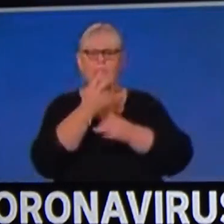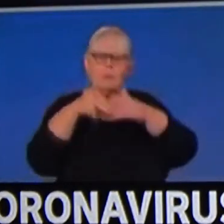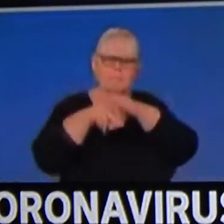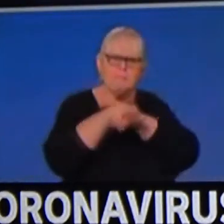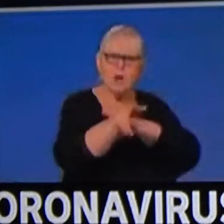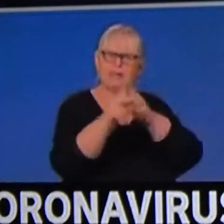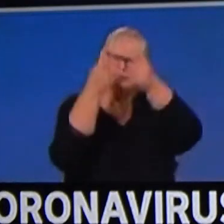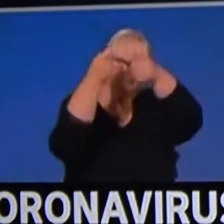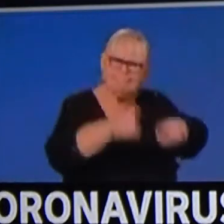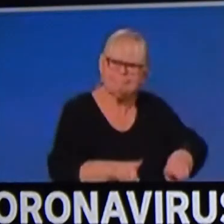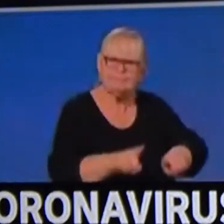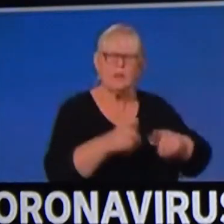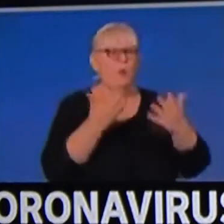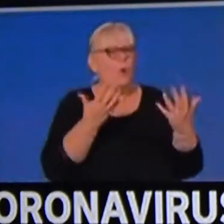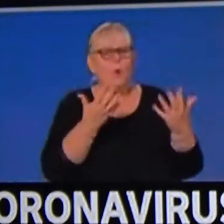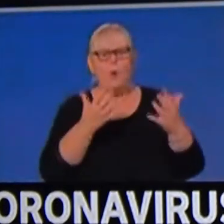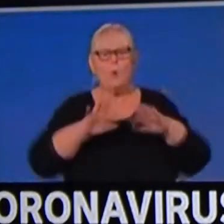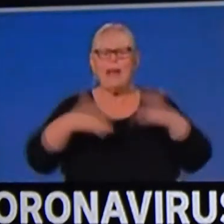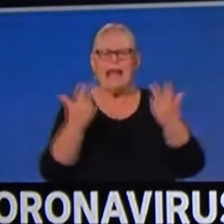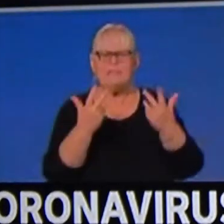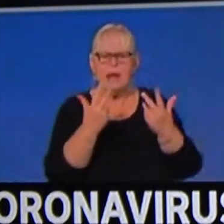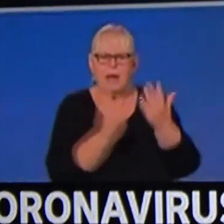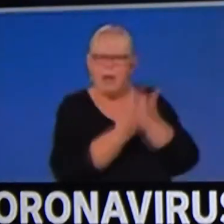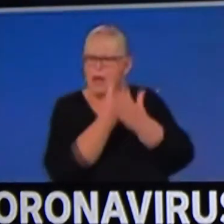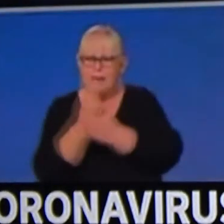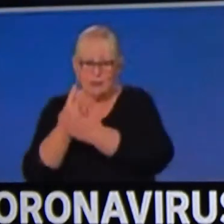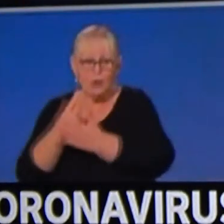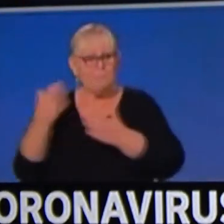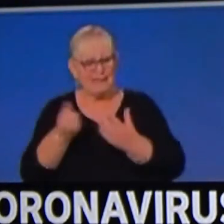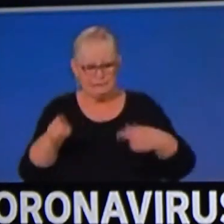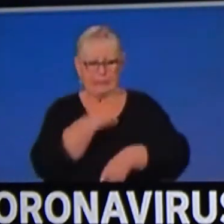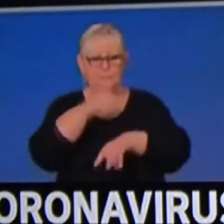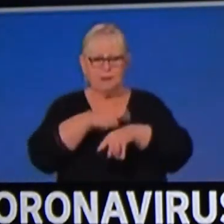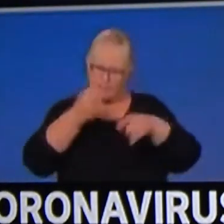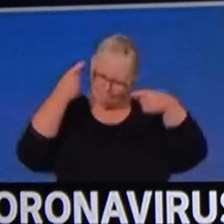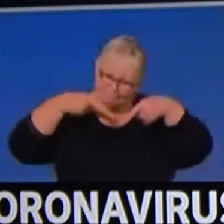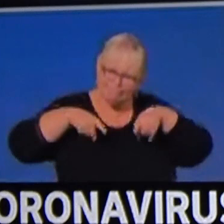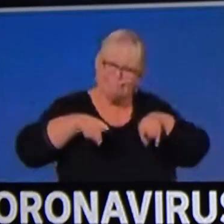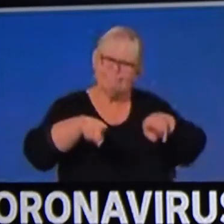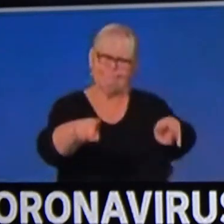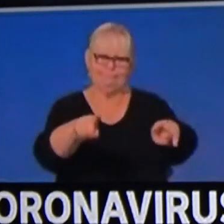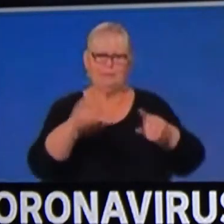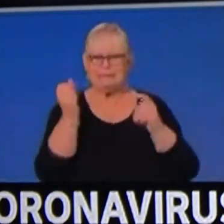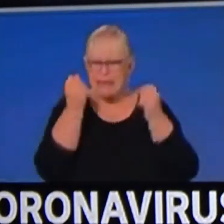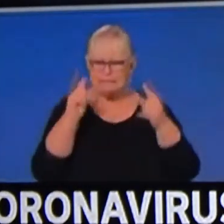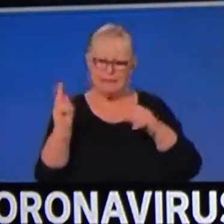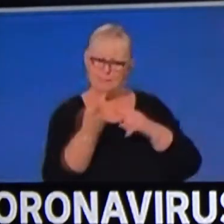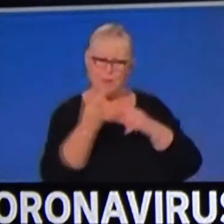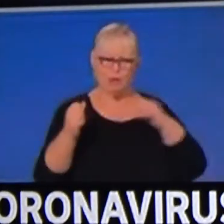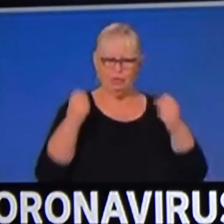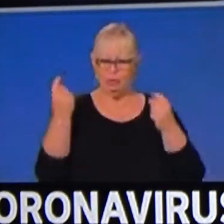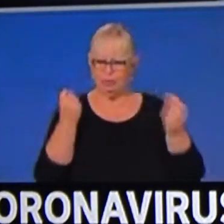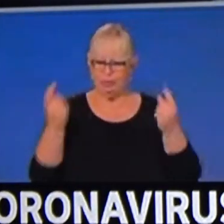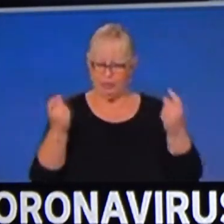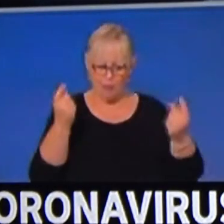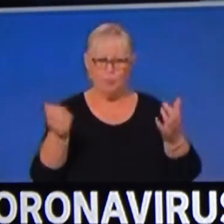with the responses and measures we're putting in place. This has to be considered together and understood together. There